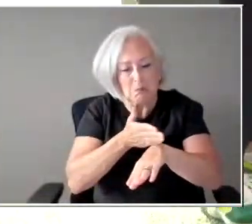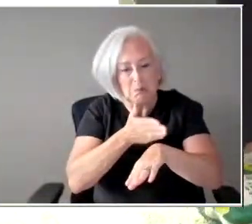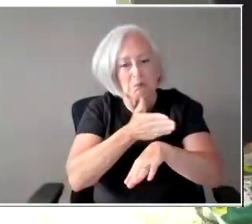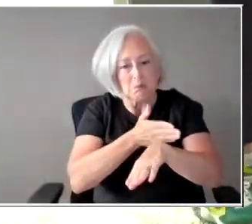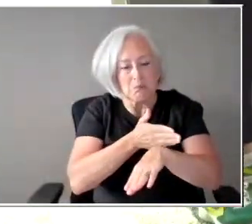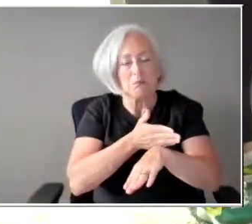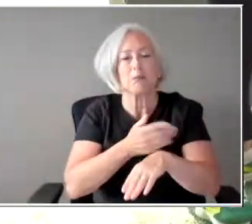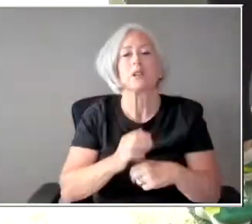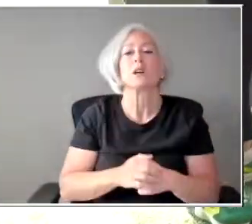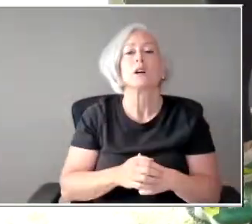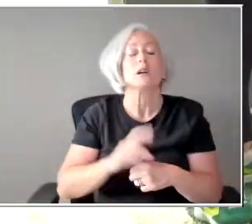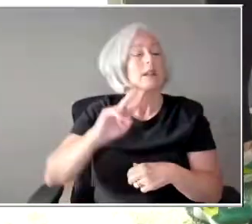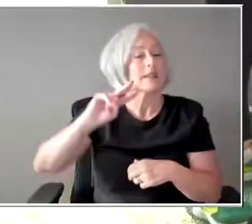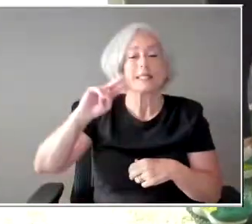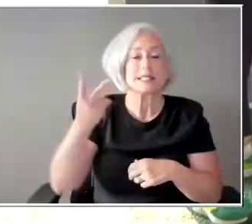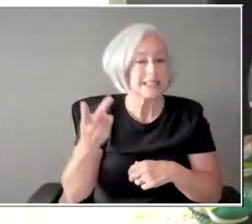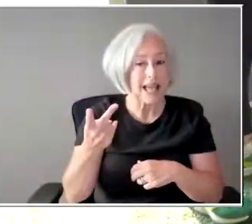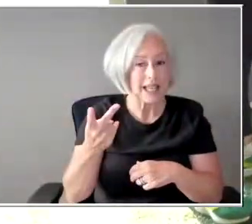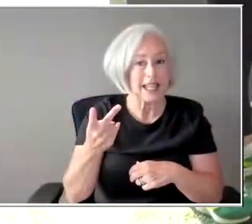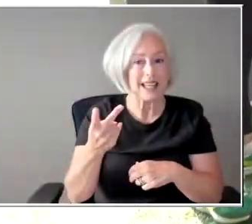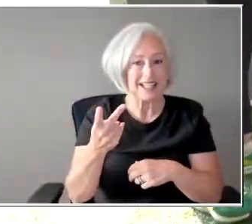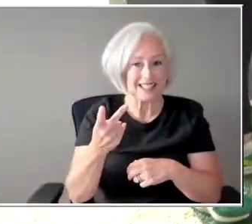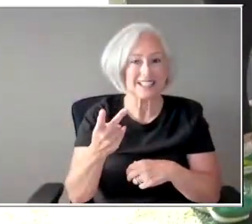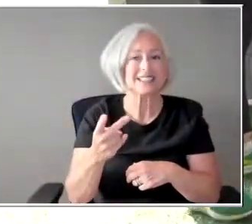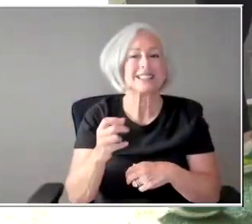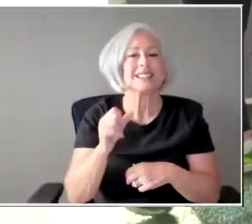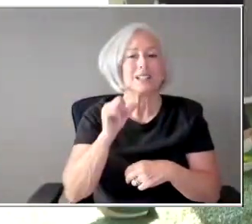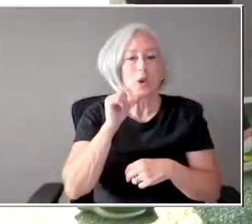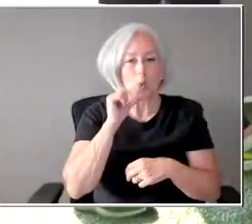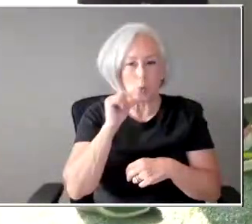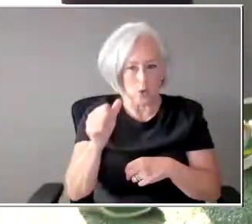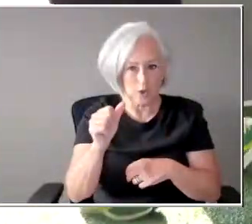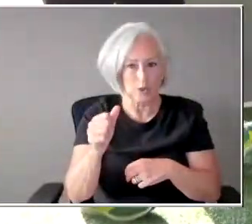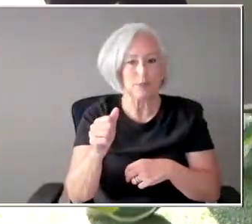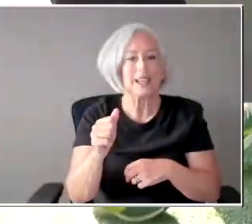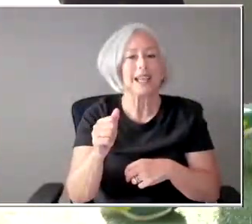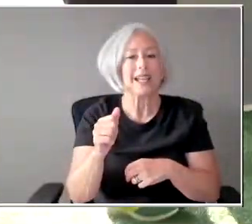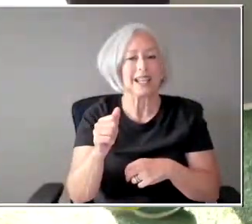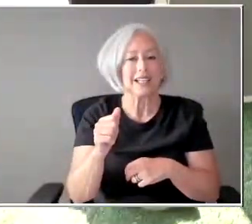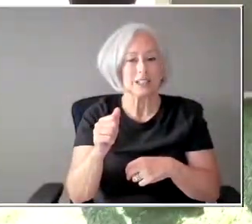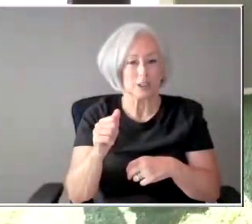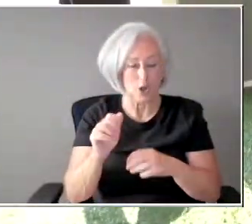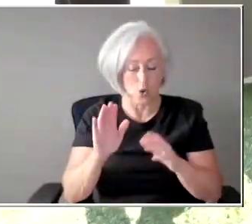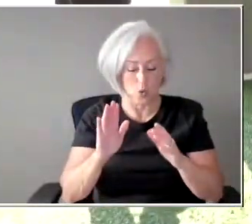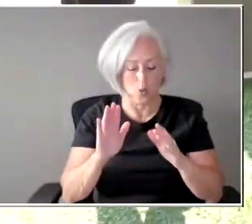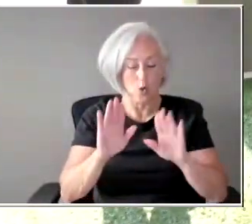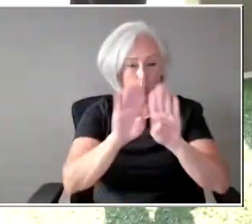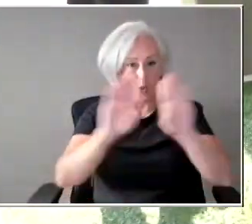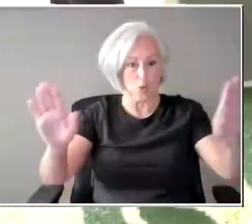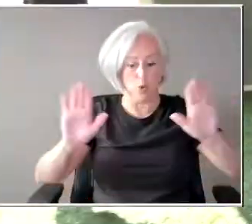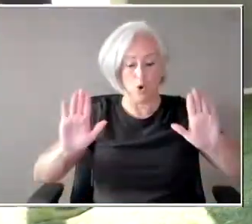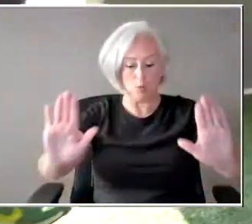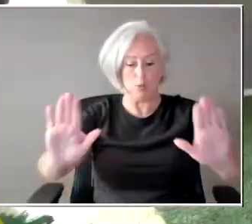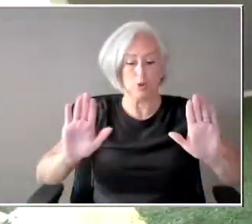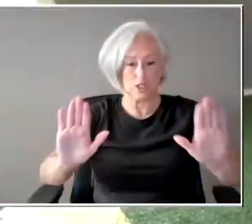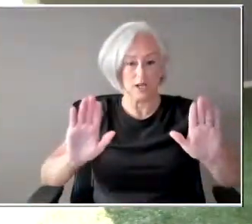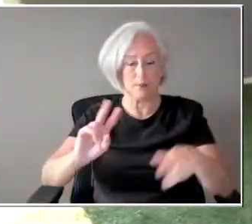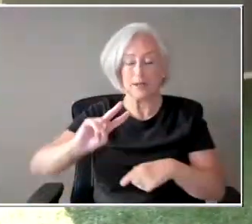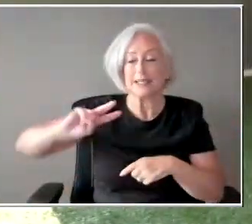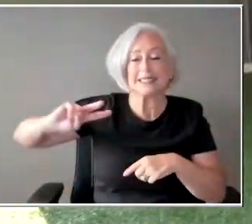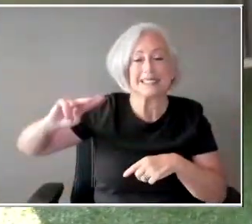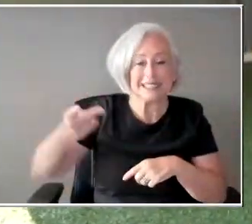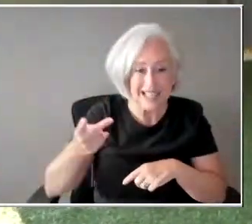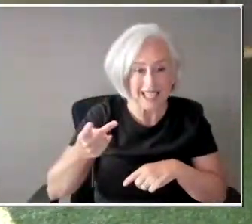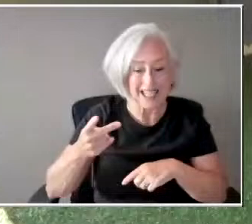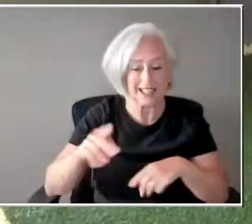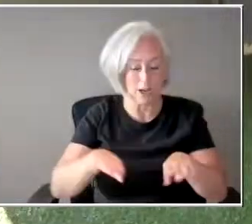would progress just so you can show off your form is going to be the push-up. Okay. So we did our wall push-up first. The second progression would be to come down to the floor and then do a